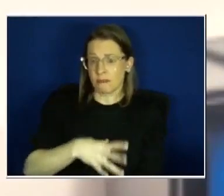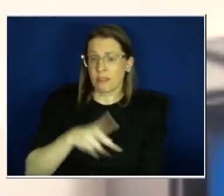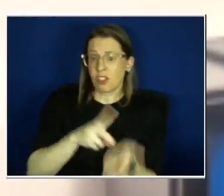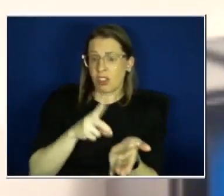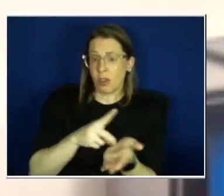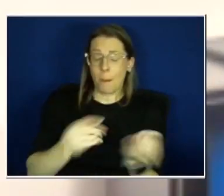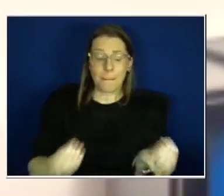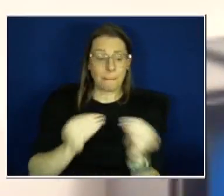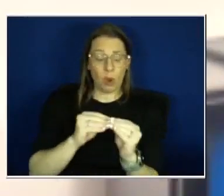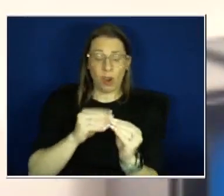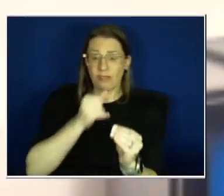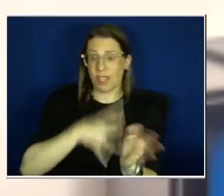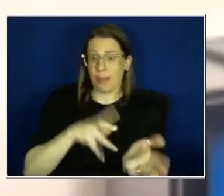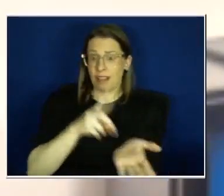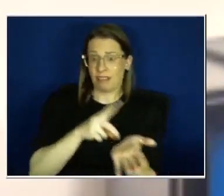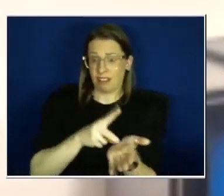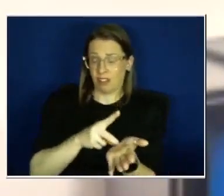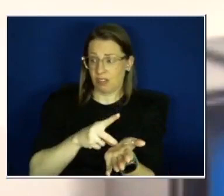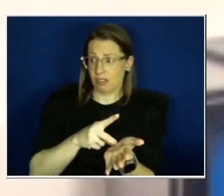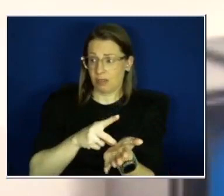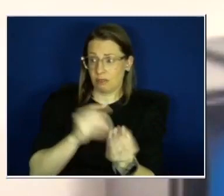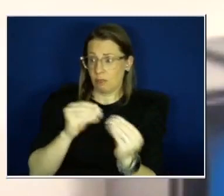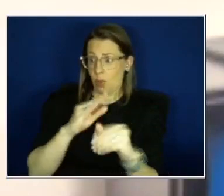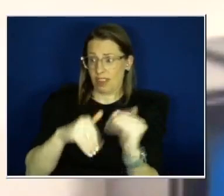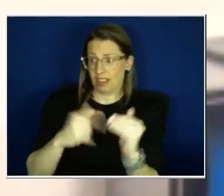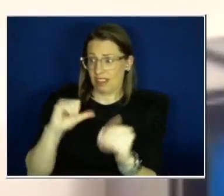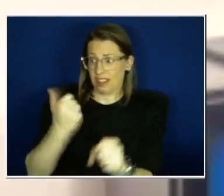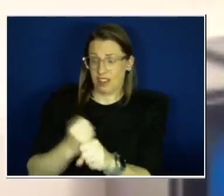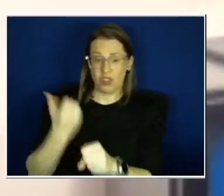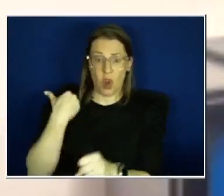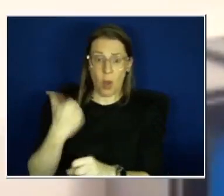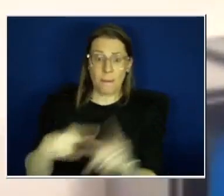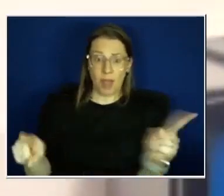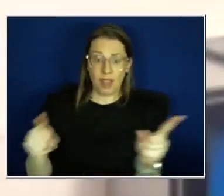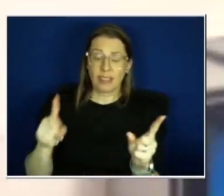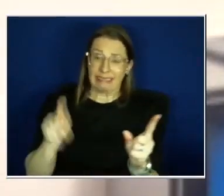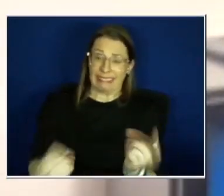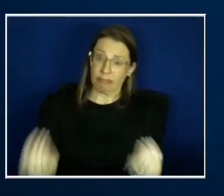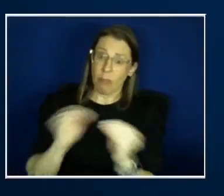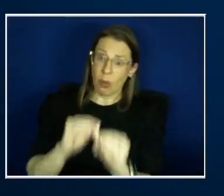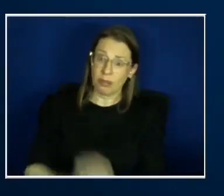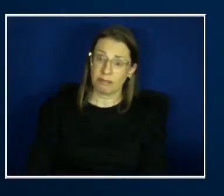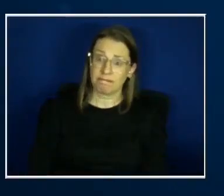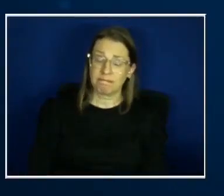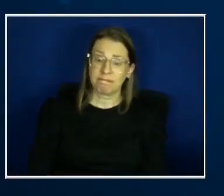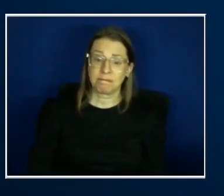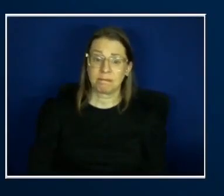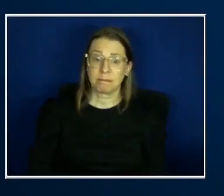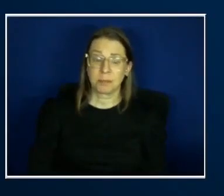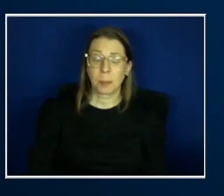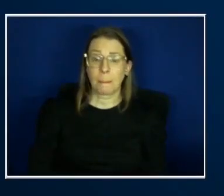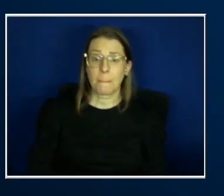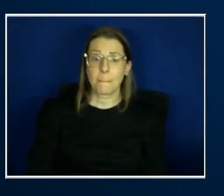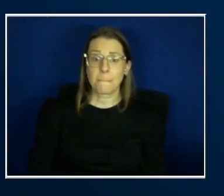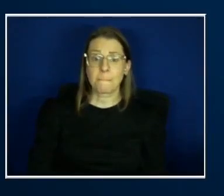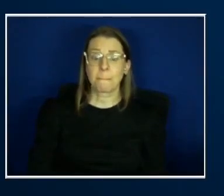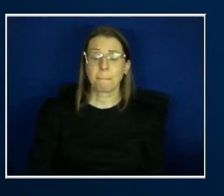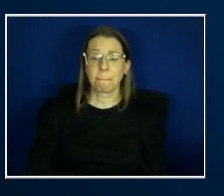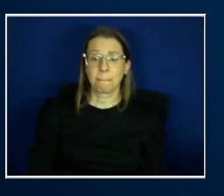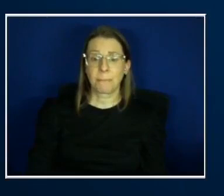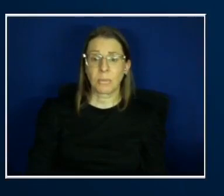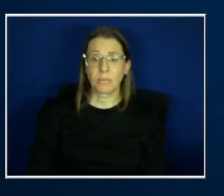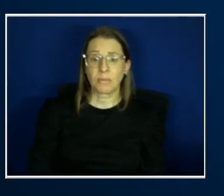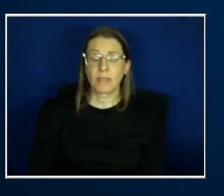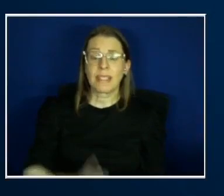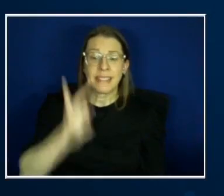now than there were a decade or two ago, but there's certainly a need for many more. So when you see women like